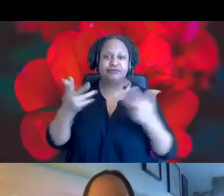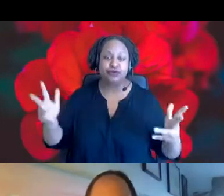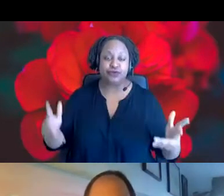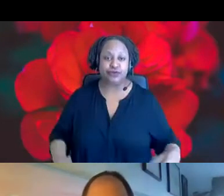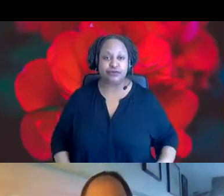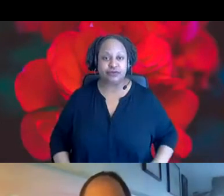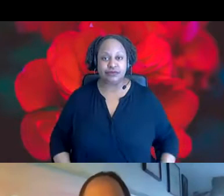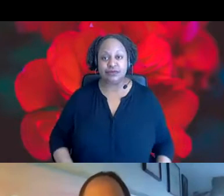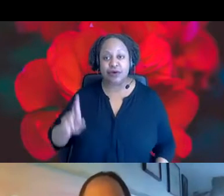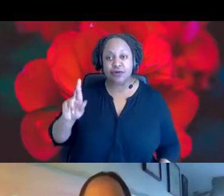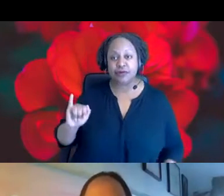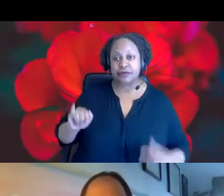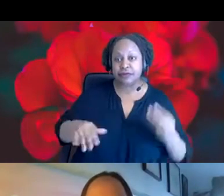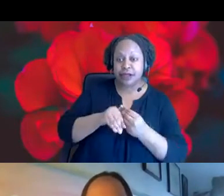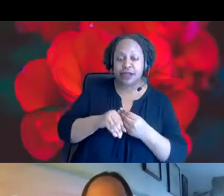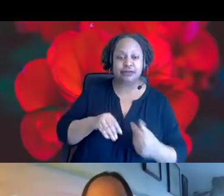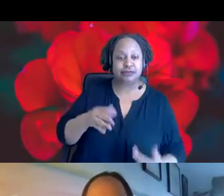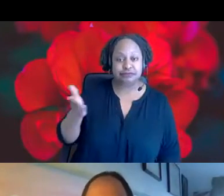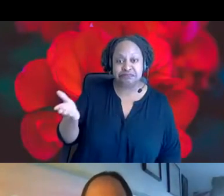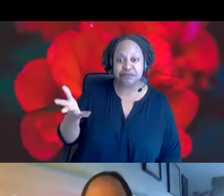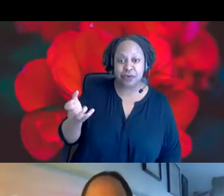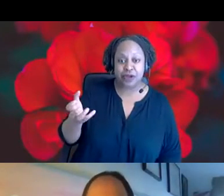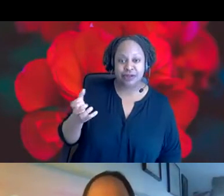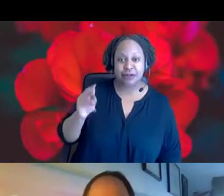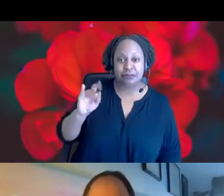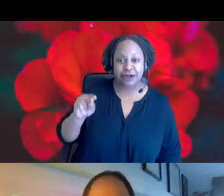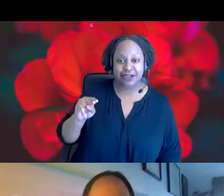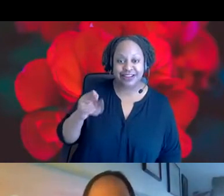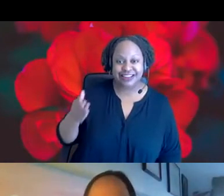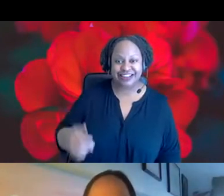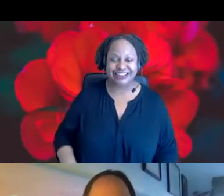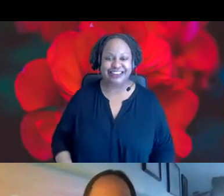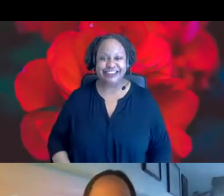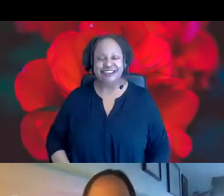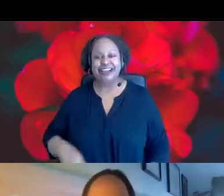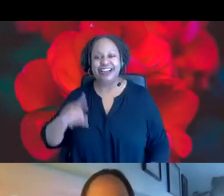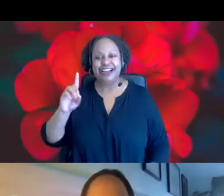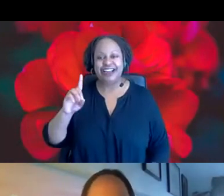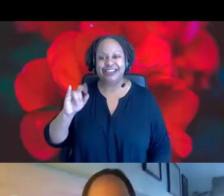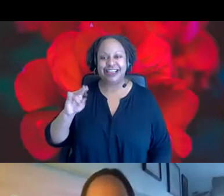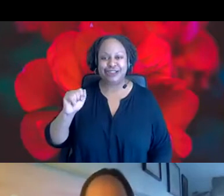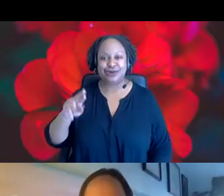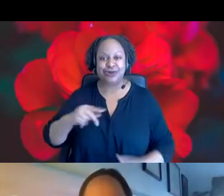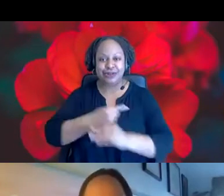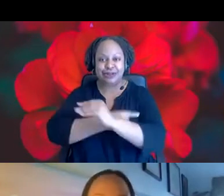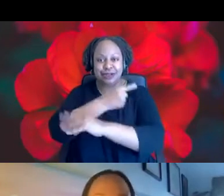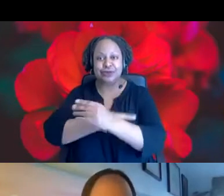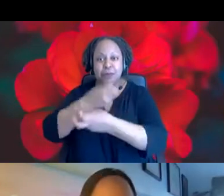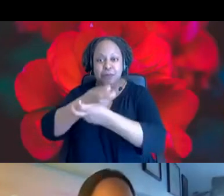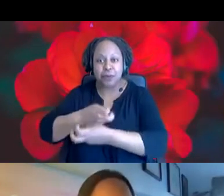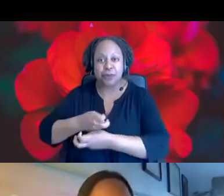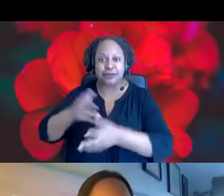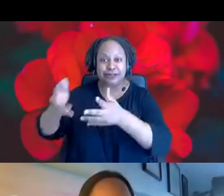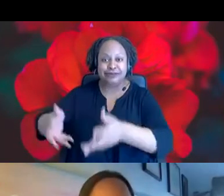Anyone want to pick up on that? Yeah, Marion, Daniel? Keeping the dinosaur is cool. Like, that's going to keep rolling in my mind. That's